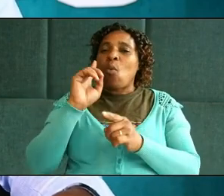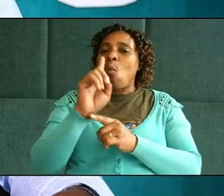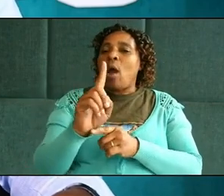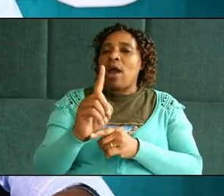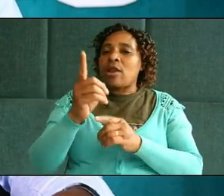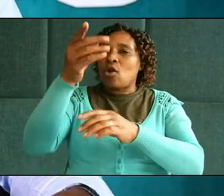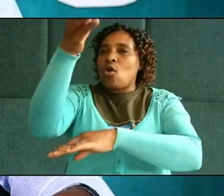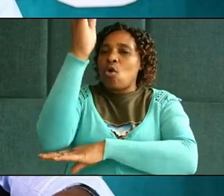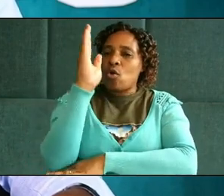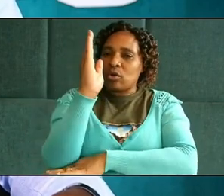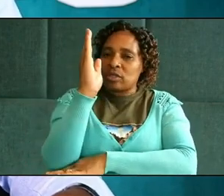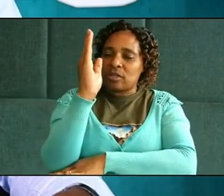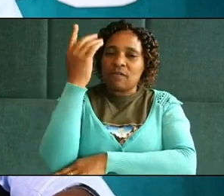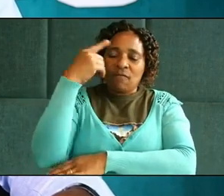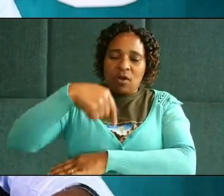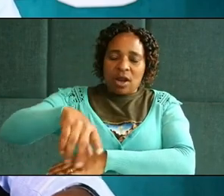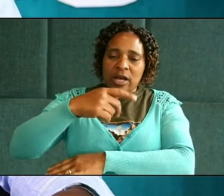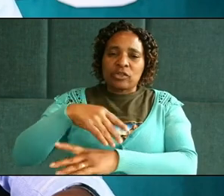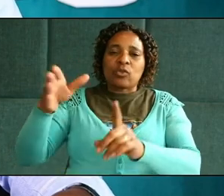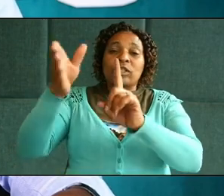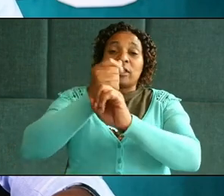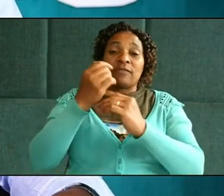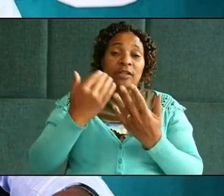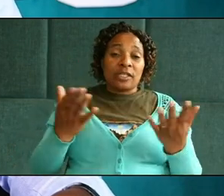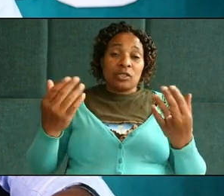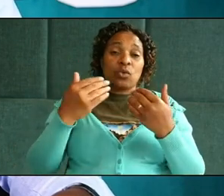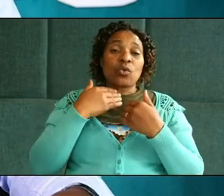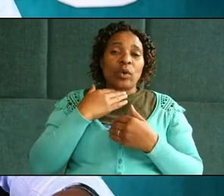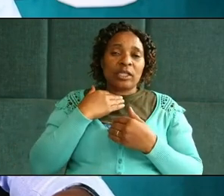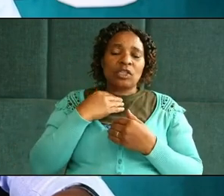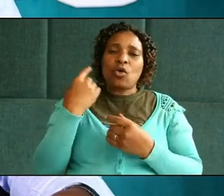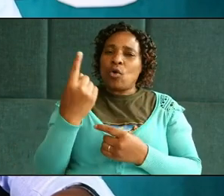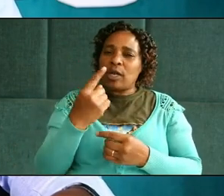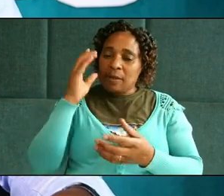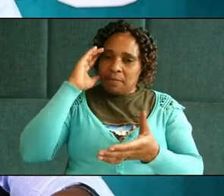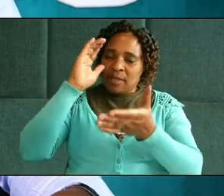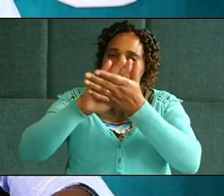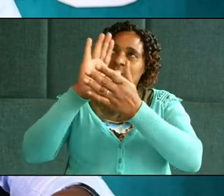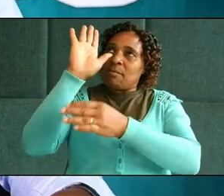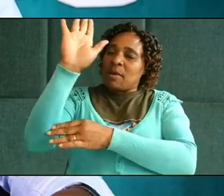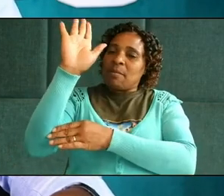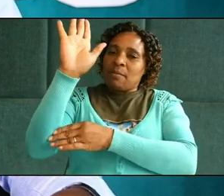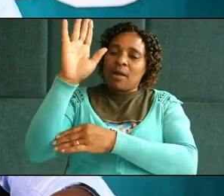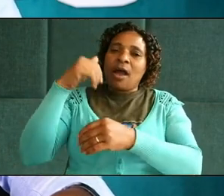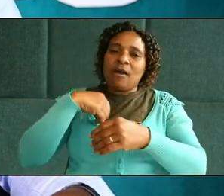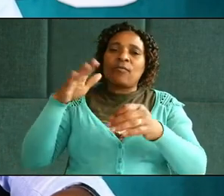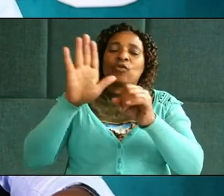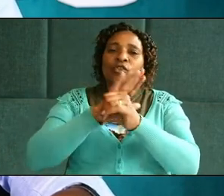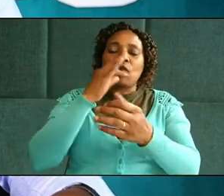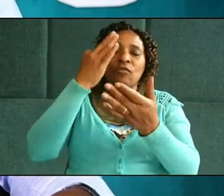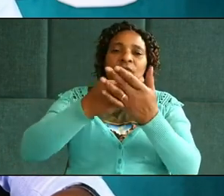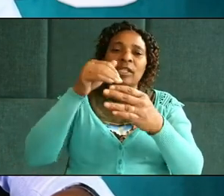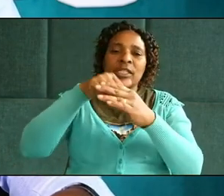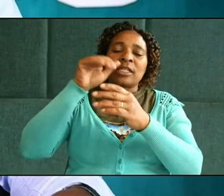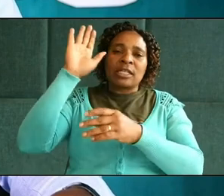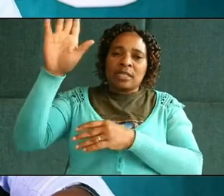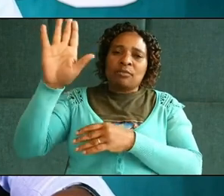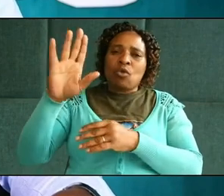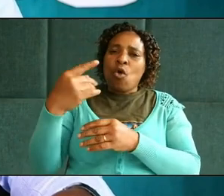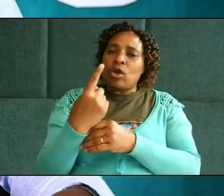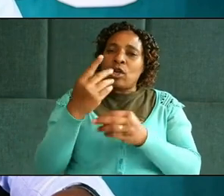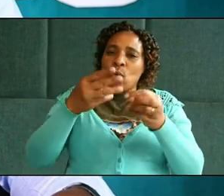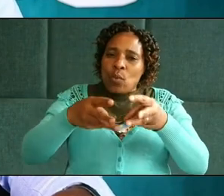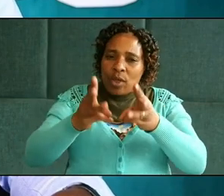one God. And for us maybe to achieve the things that we want, we only have to believe in him and have total faith in him. Mm-hmm. That's the only